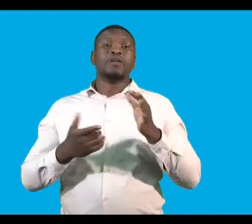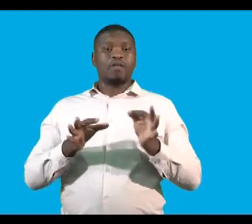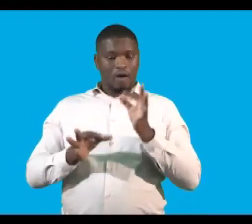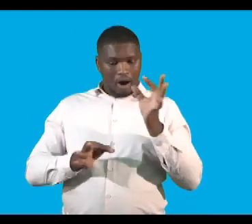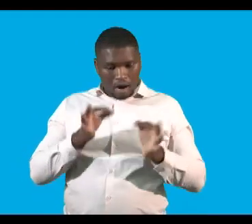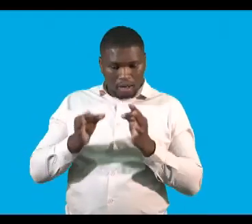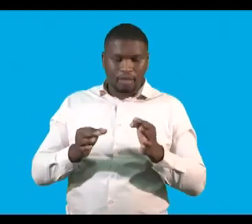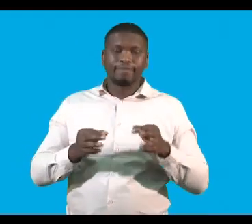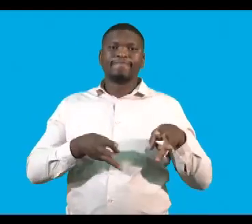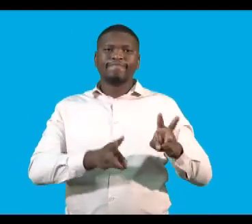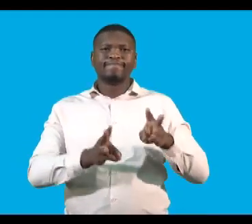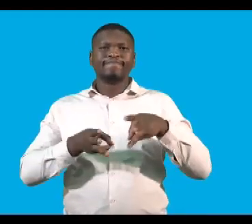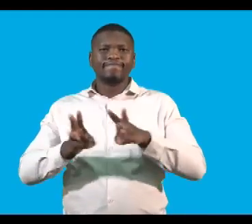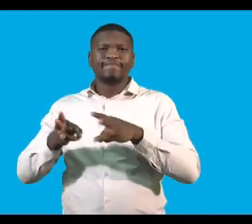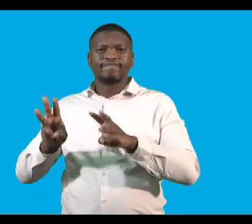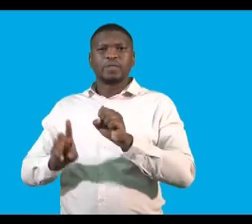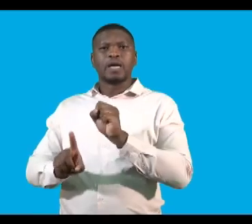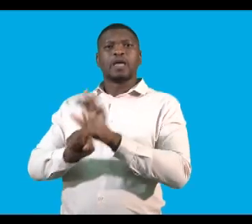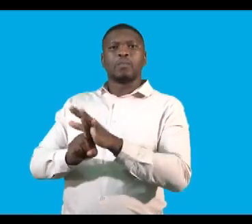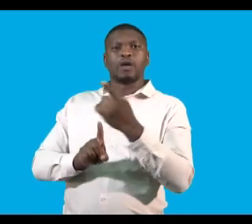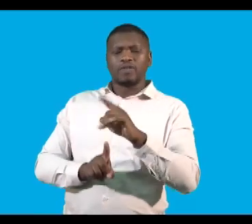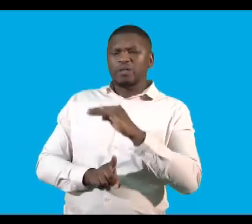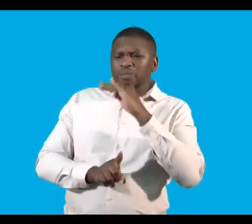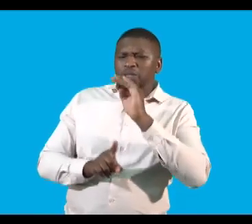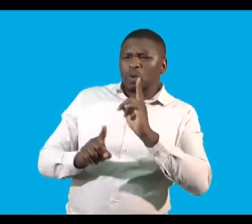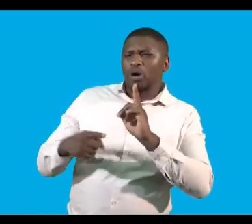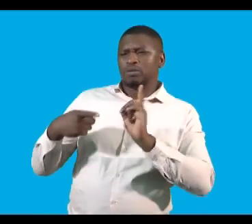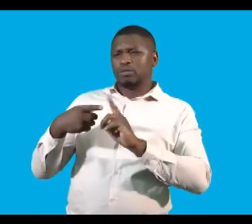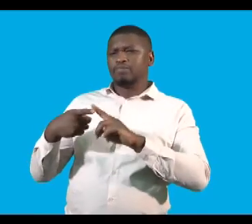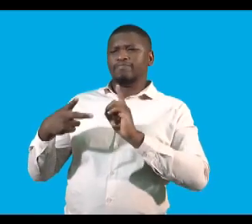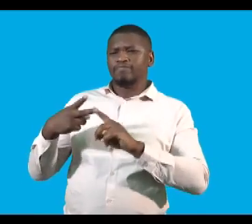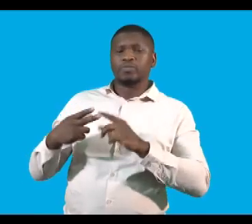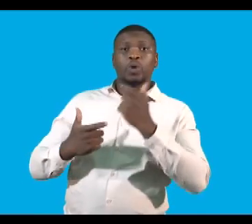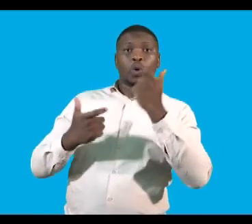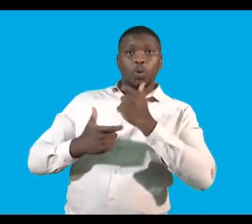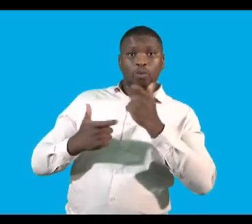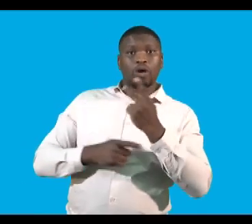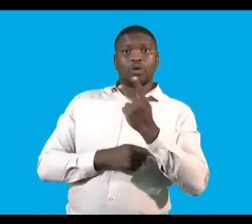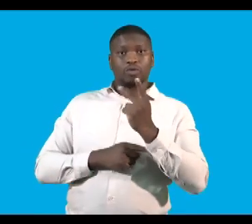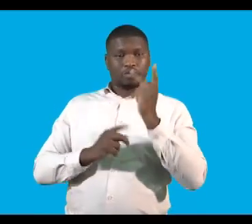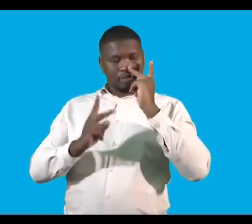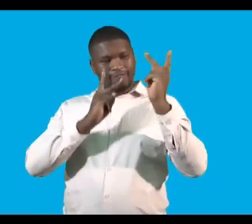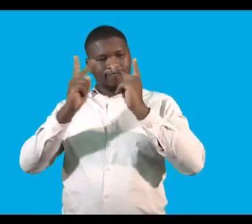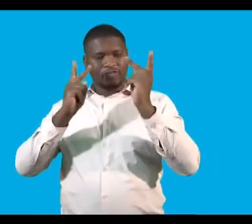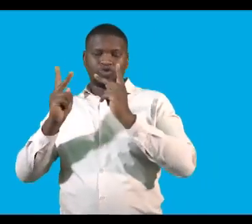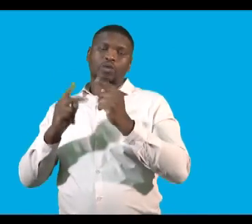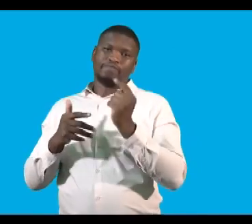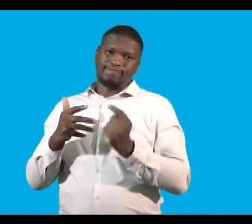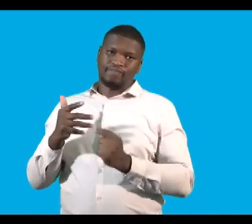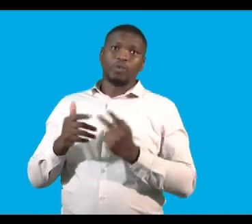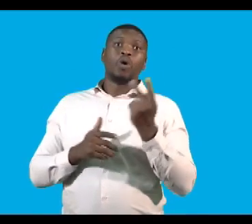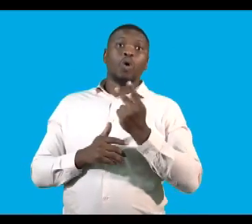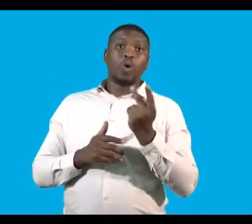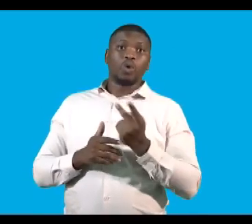techniques impact the interpretation and the meaning of cartoons, and the impact of humor and visual and verbal elements on the